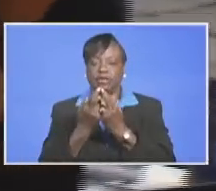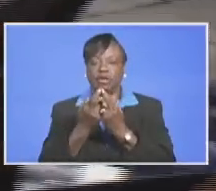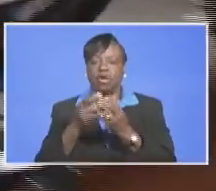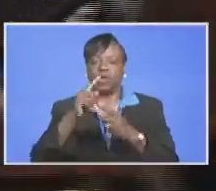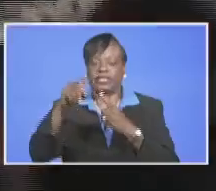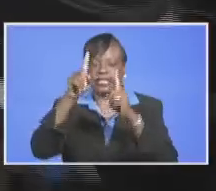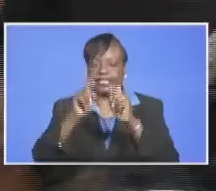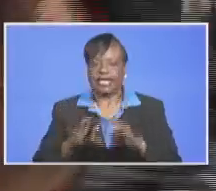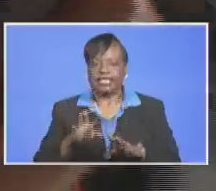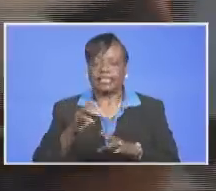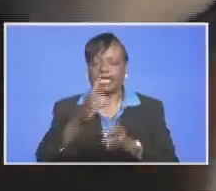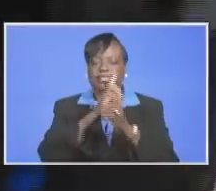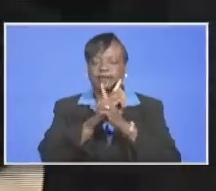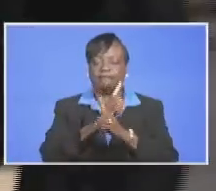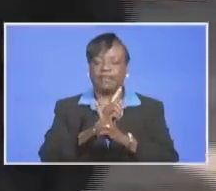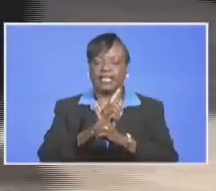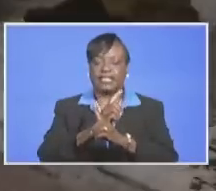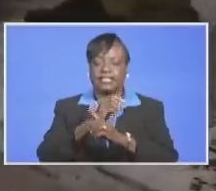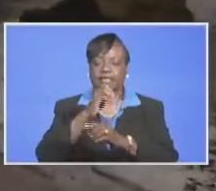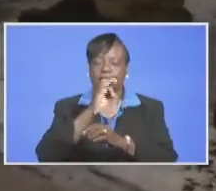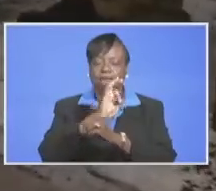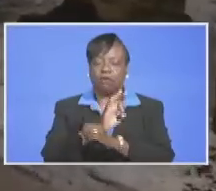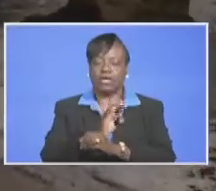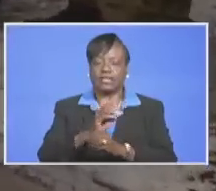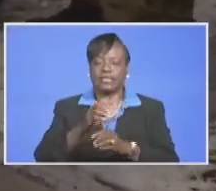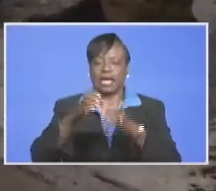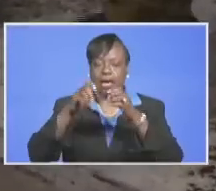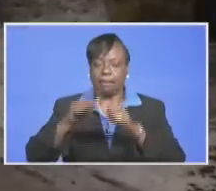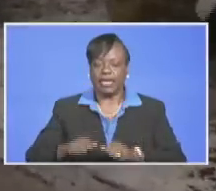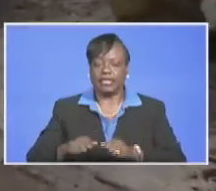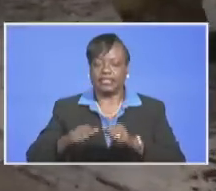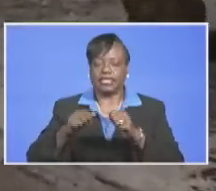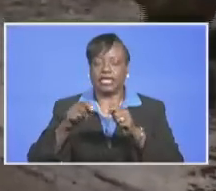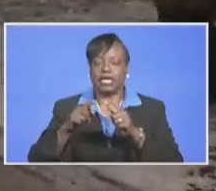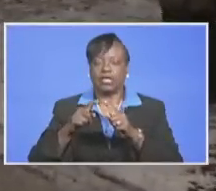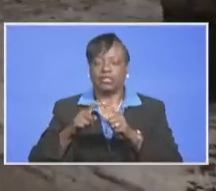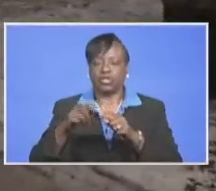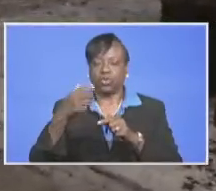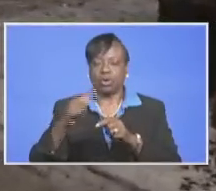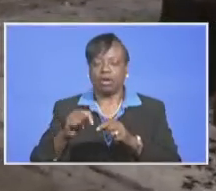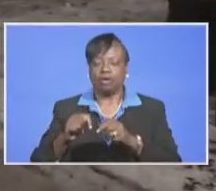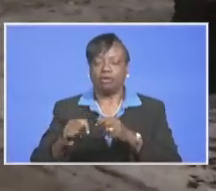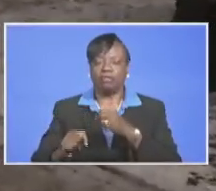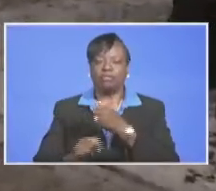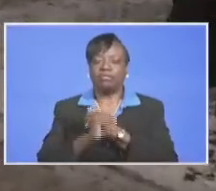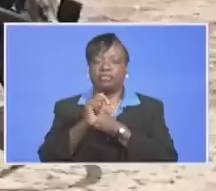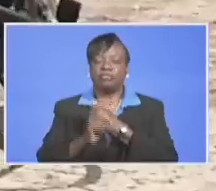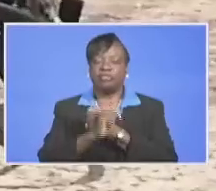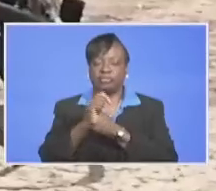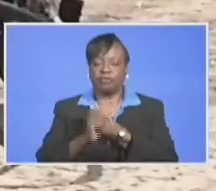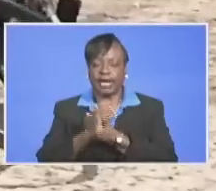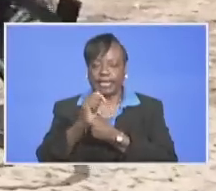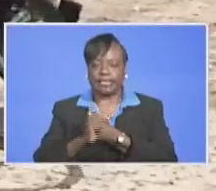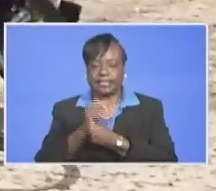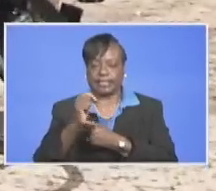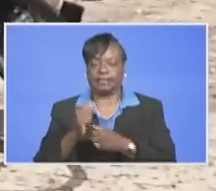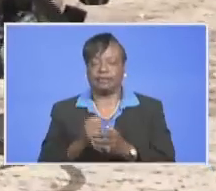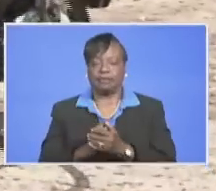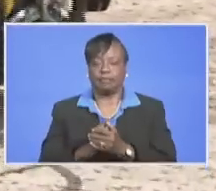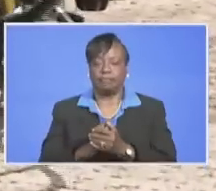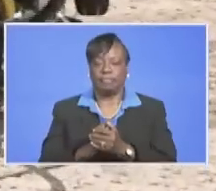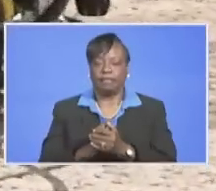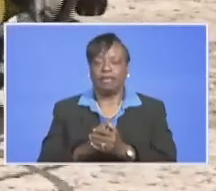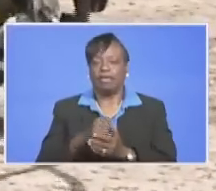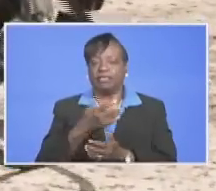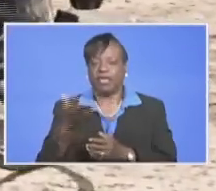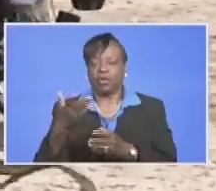capacity to respond to a security threat. During an exercise of the trade winds at Prince George Wharf, teams participated in a scenario to help